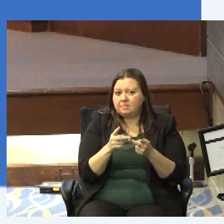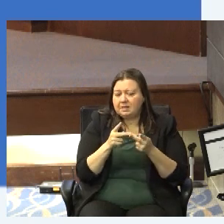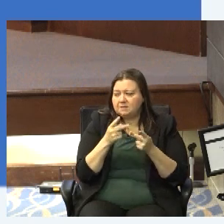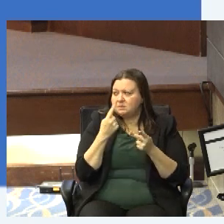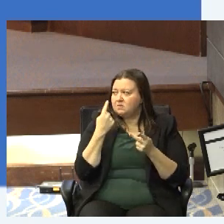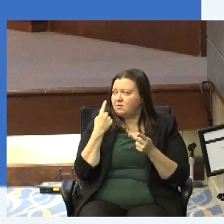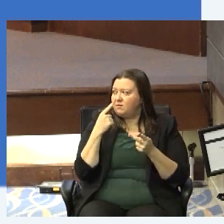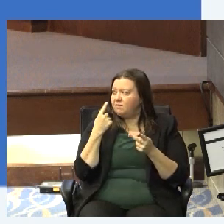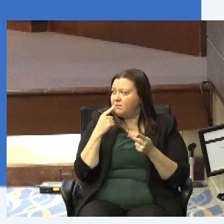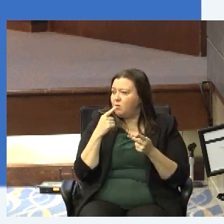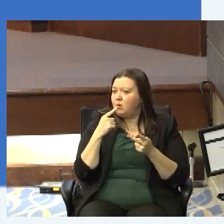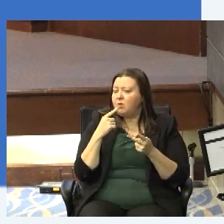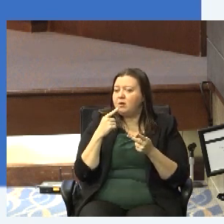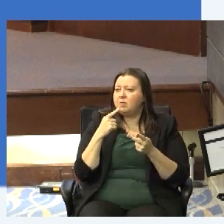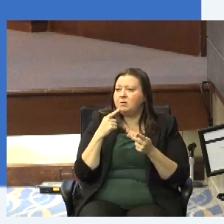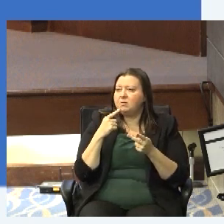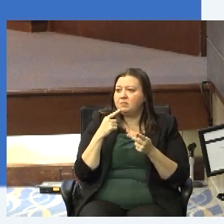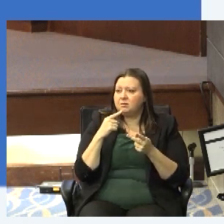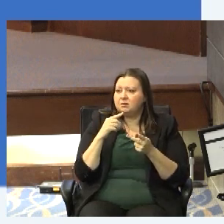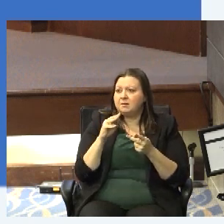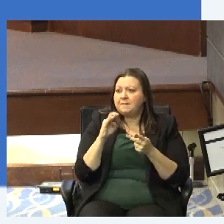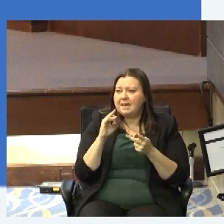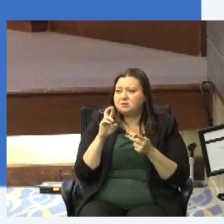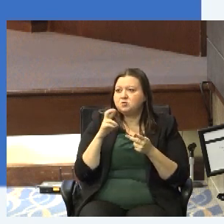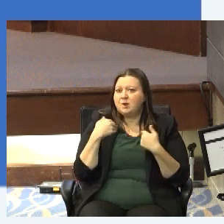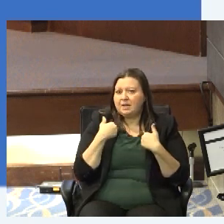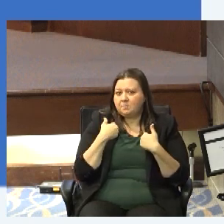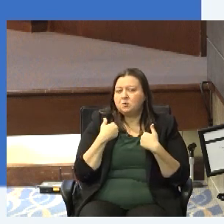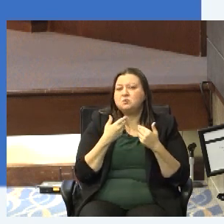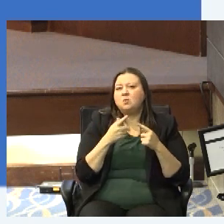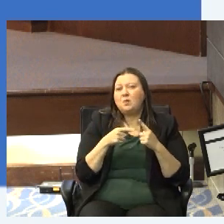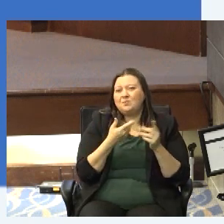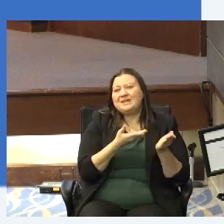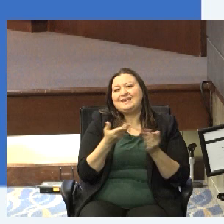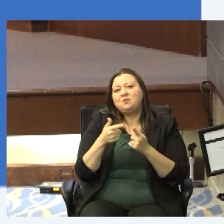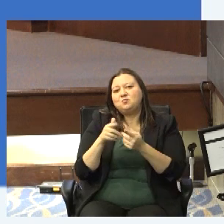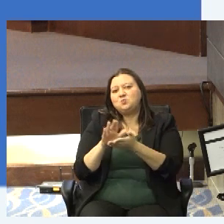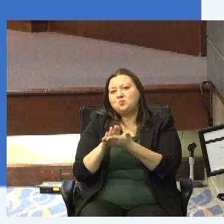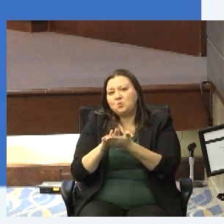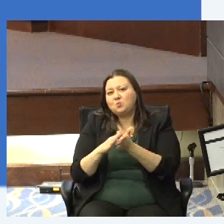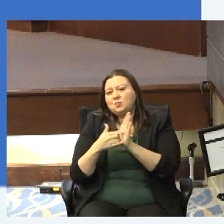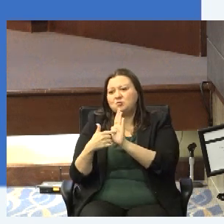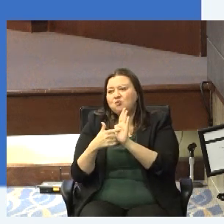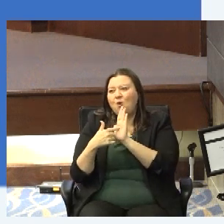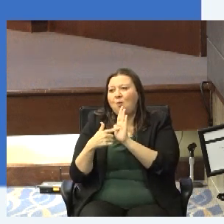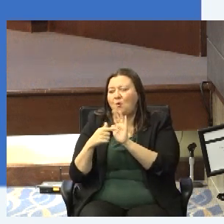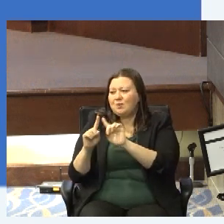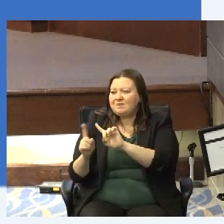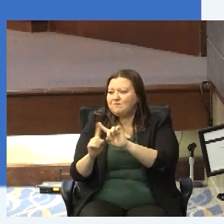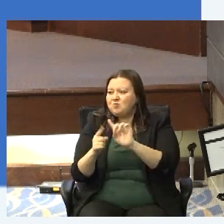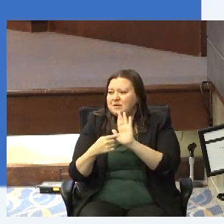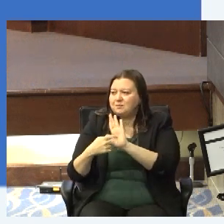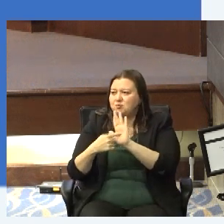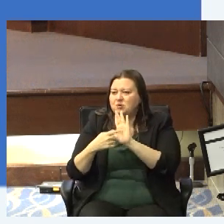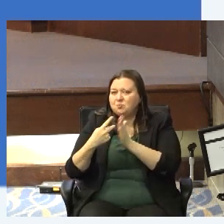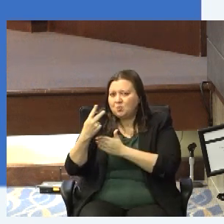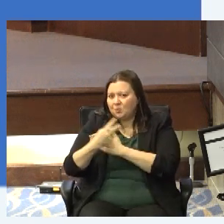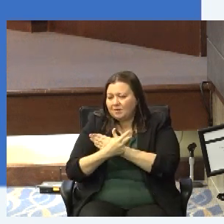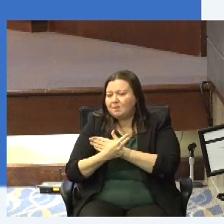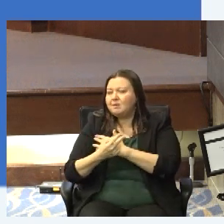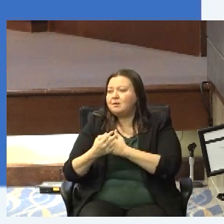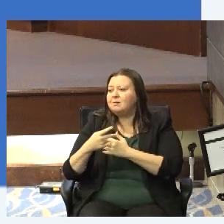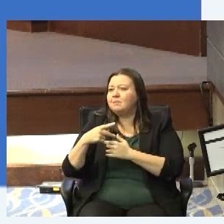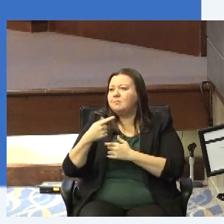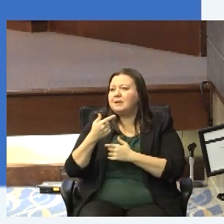our ambassador animals. Those are the animals that we take to schools that we use in our different demonstration programs. We'll have the